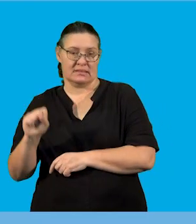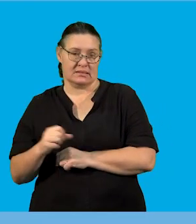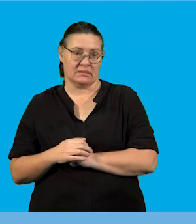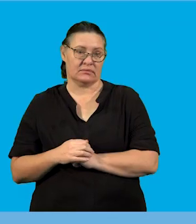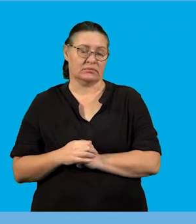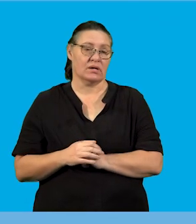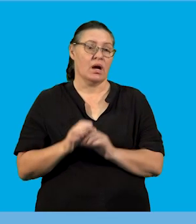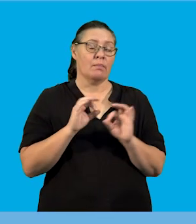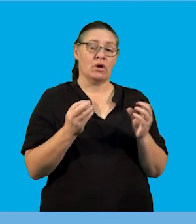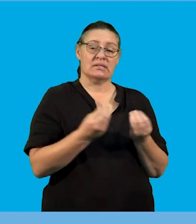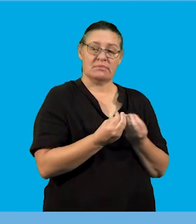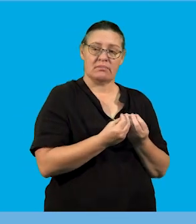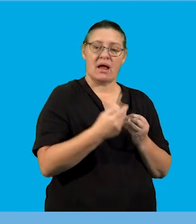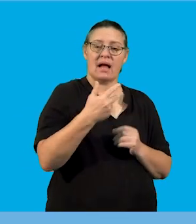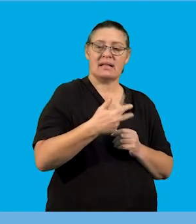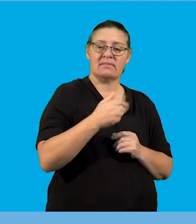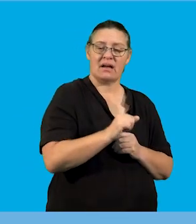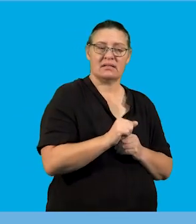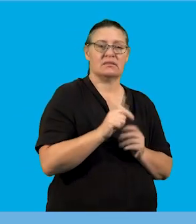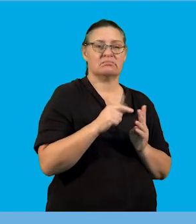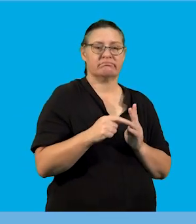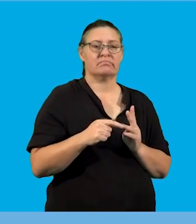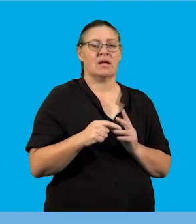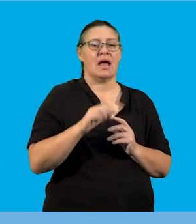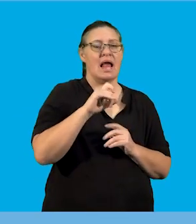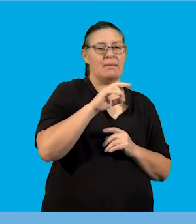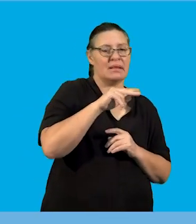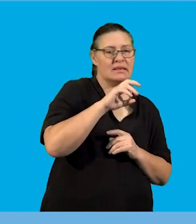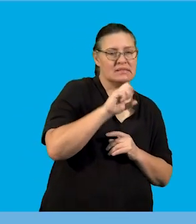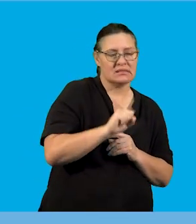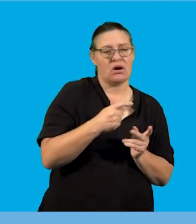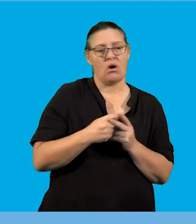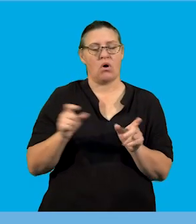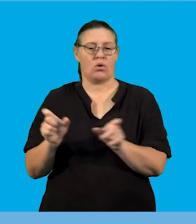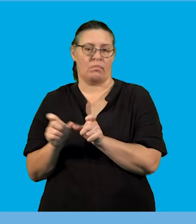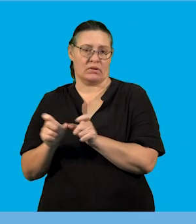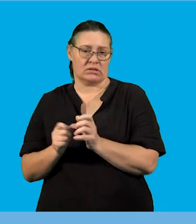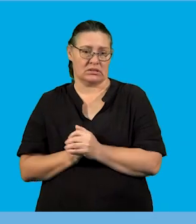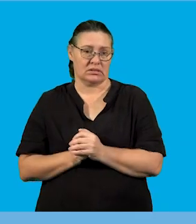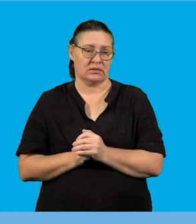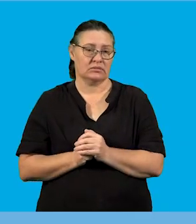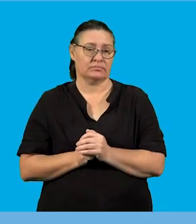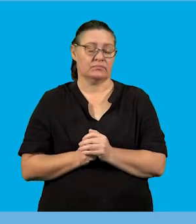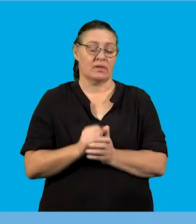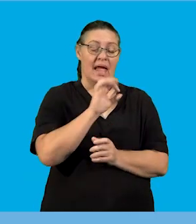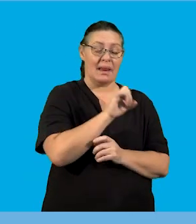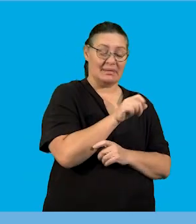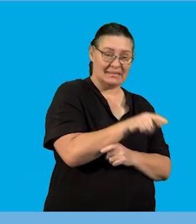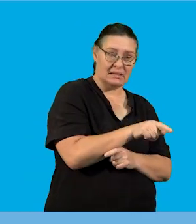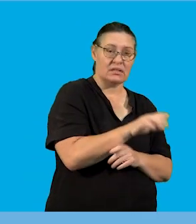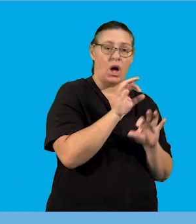and elements. So pure substances can be classified as elements or compounds. So by definition, an